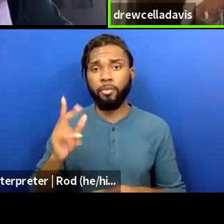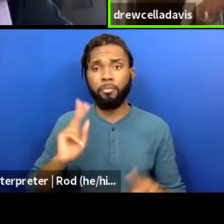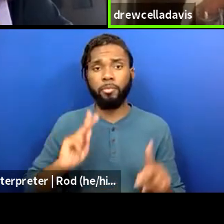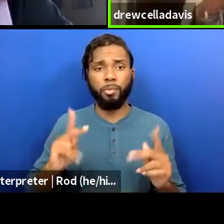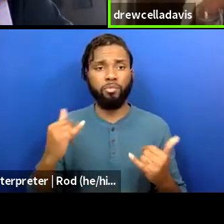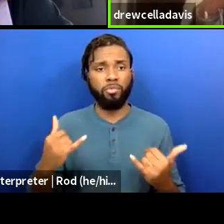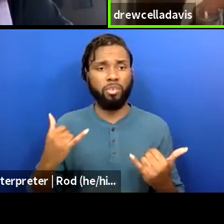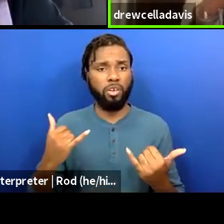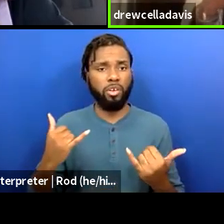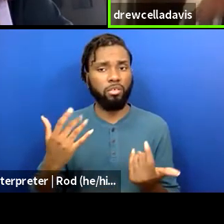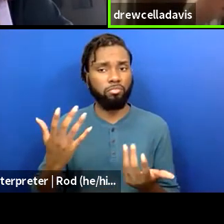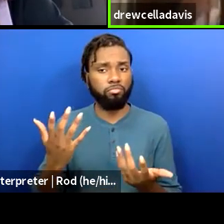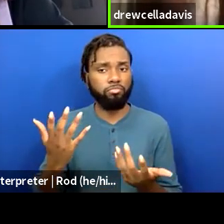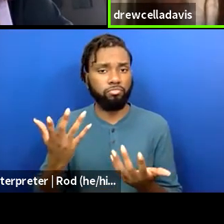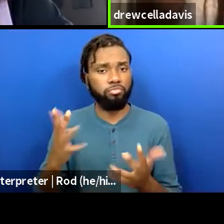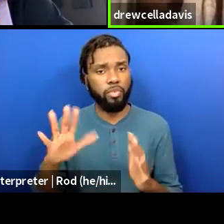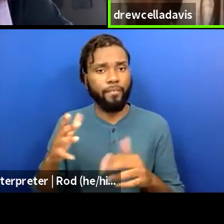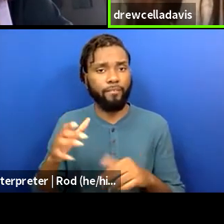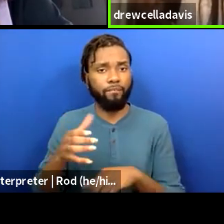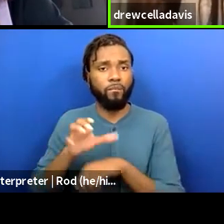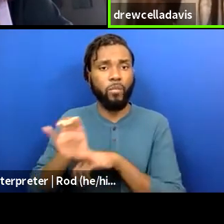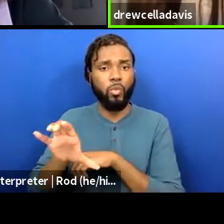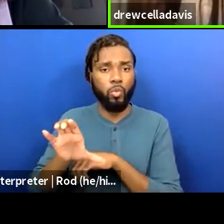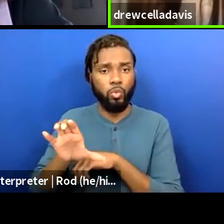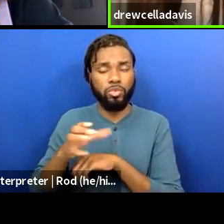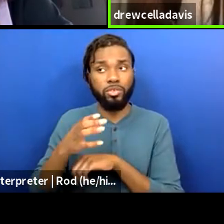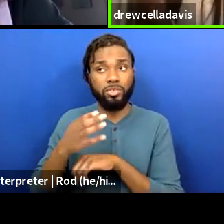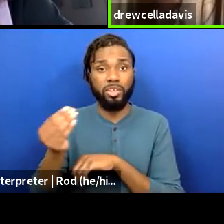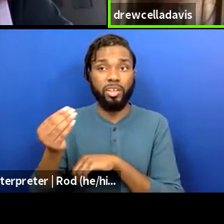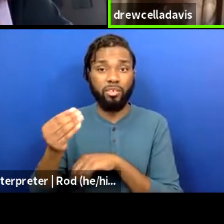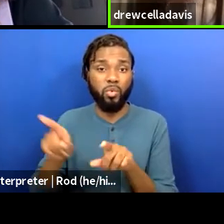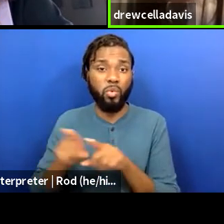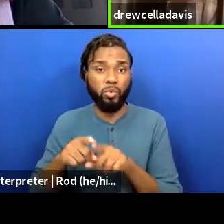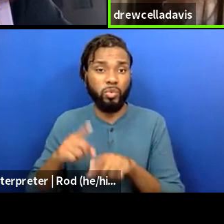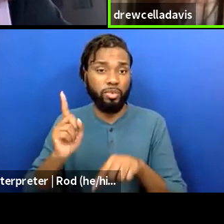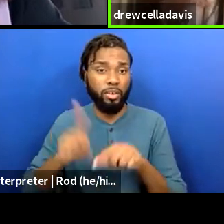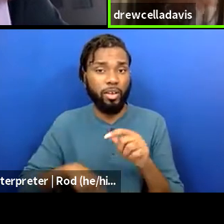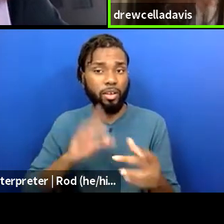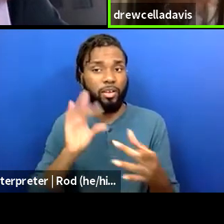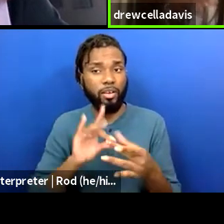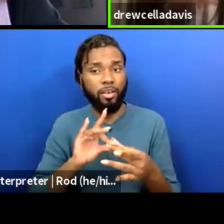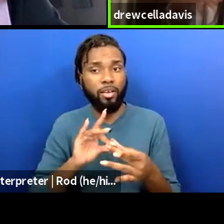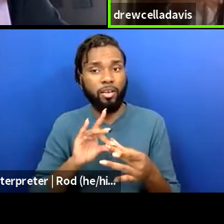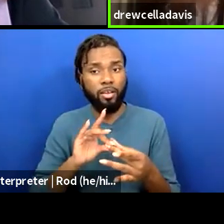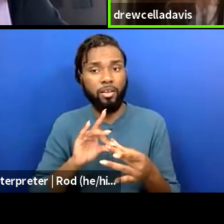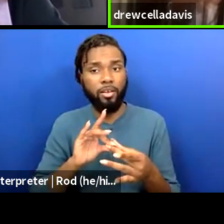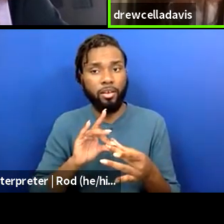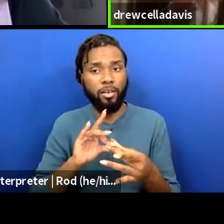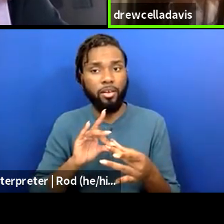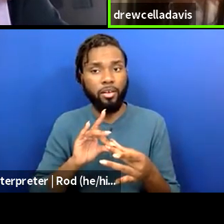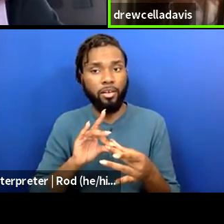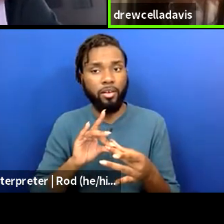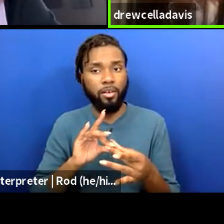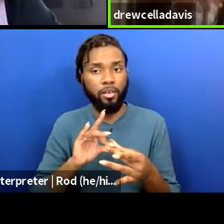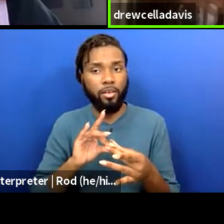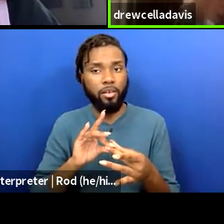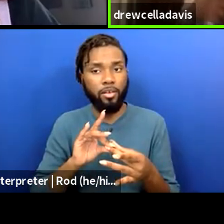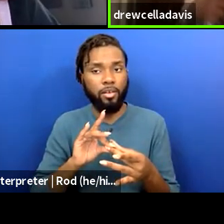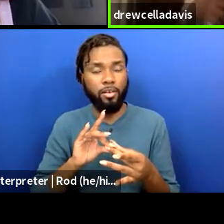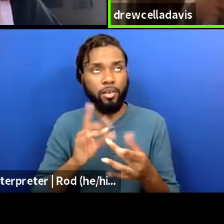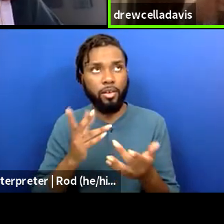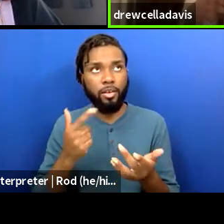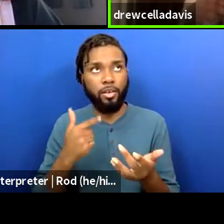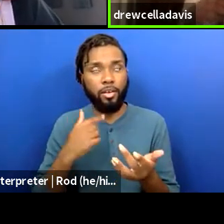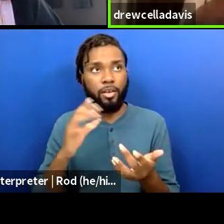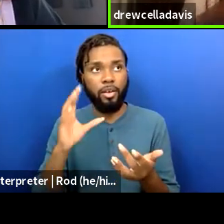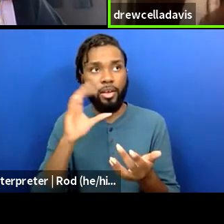forced to and not able to connect and stuff, it's kind of brought in theater, I guess, to